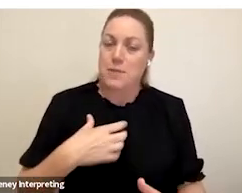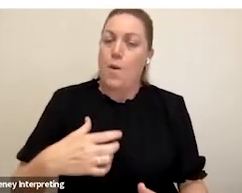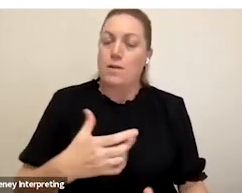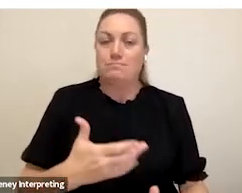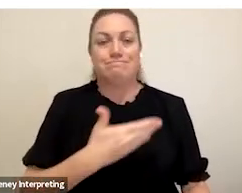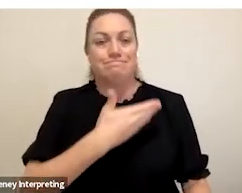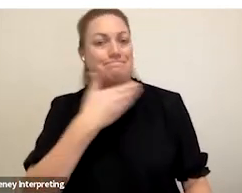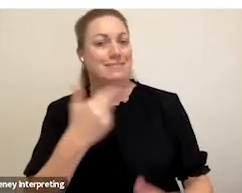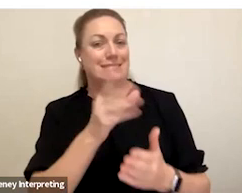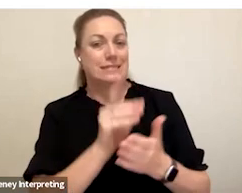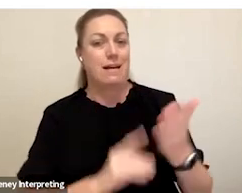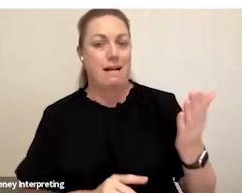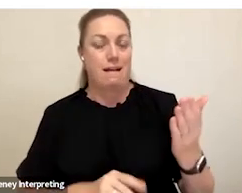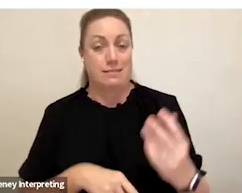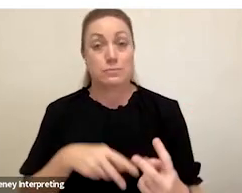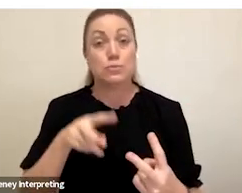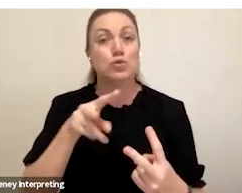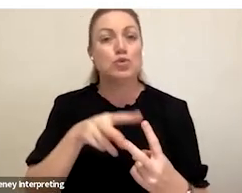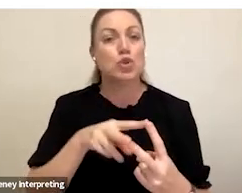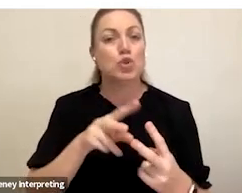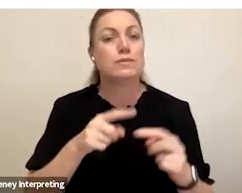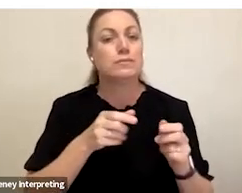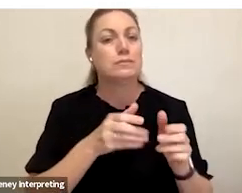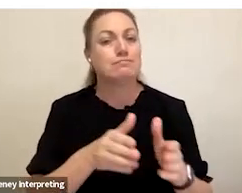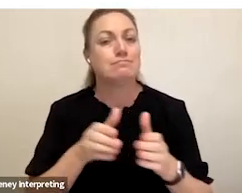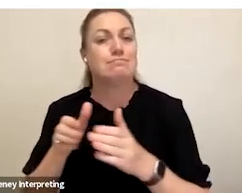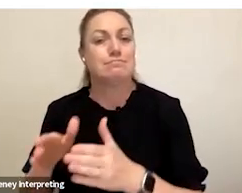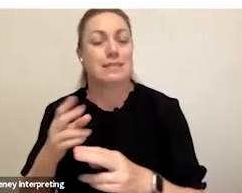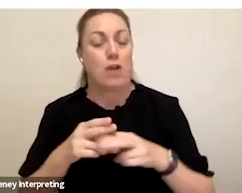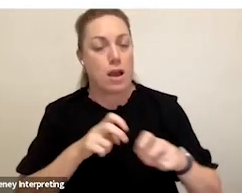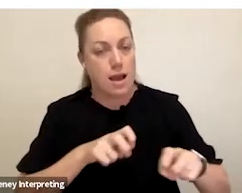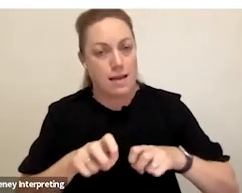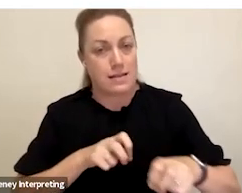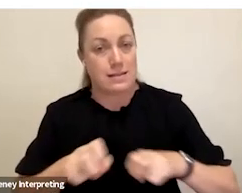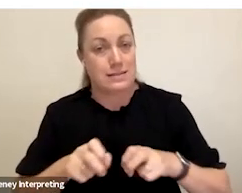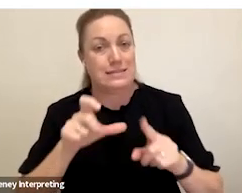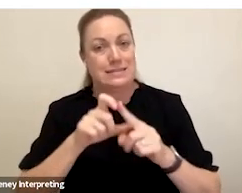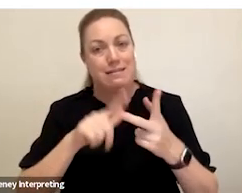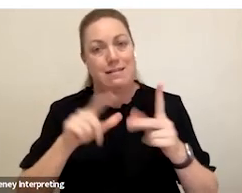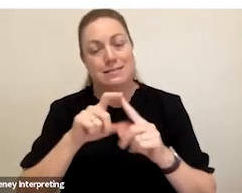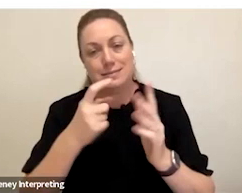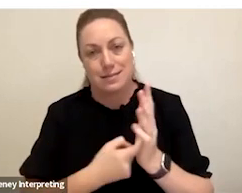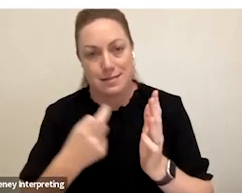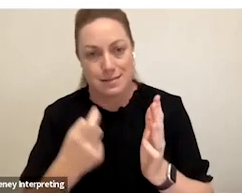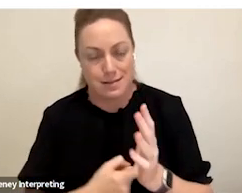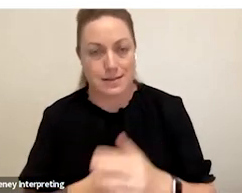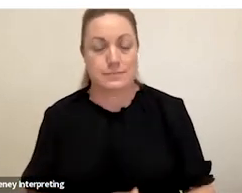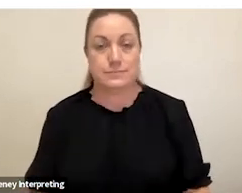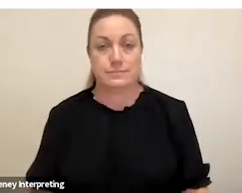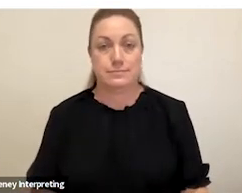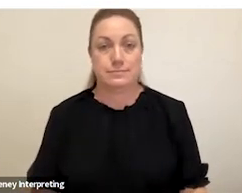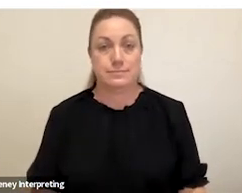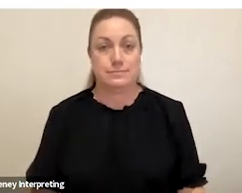design what are two key approaches to activating disability-inclusive disaster risk reduction. That is